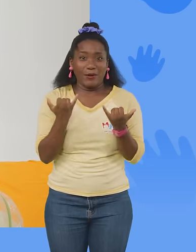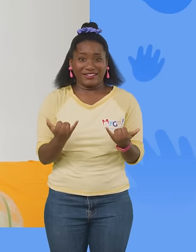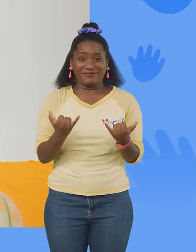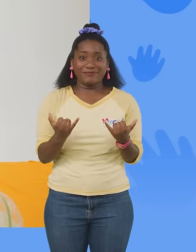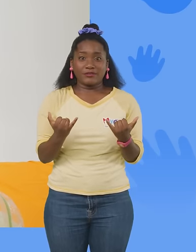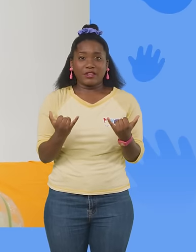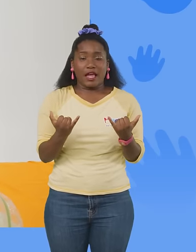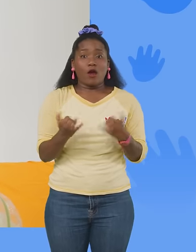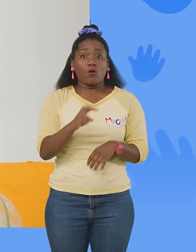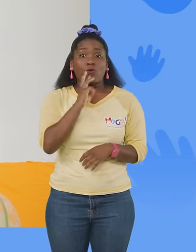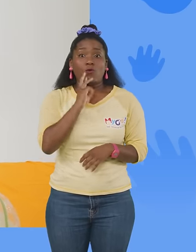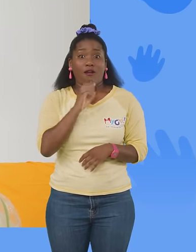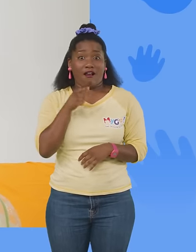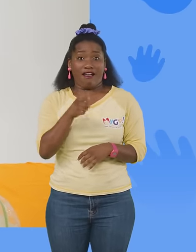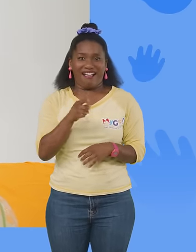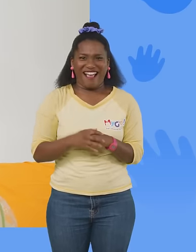Okay, now I'll do the water.